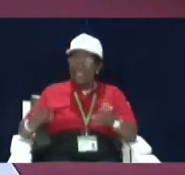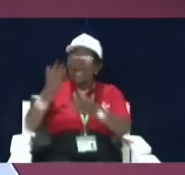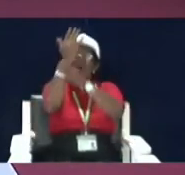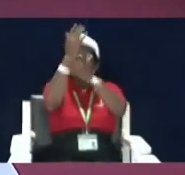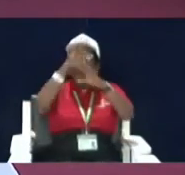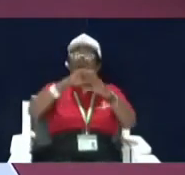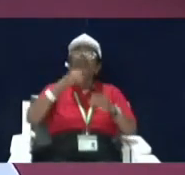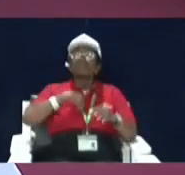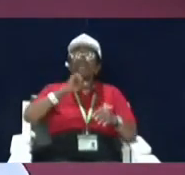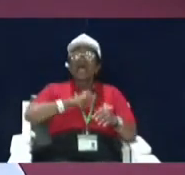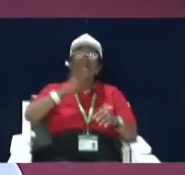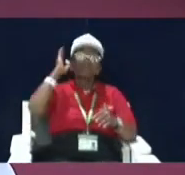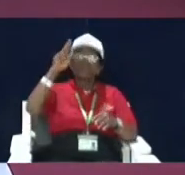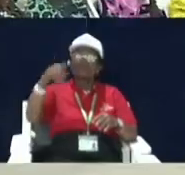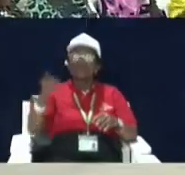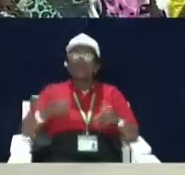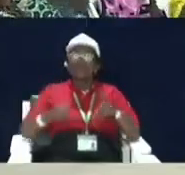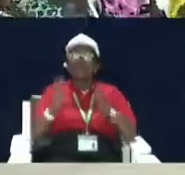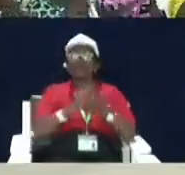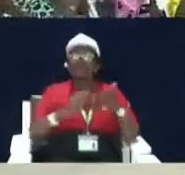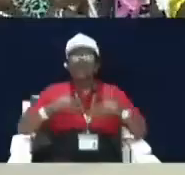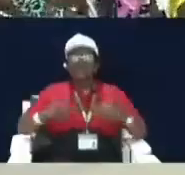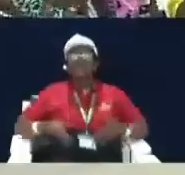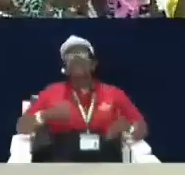Well, let somebody shout hallelujah.